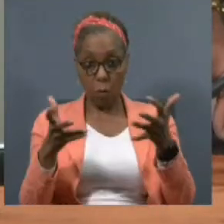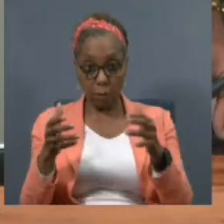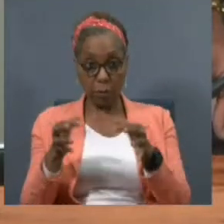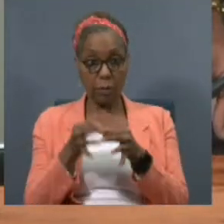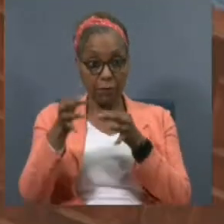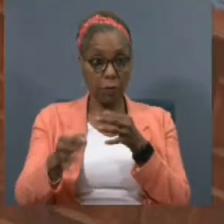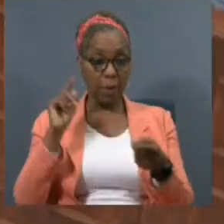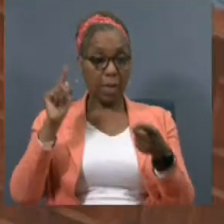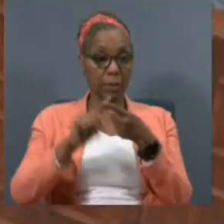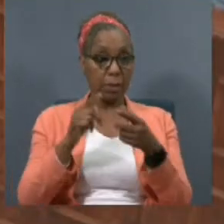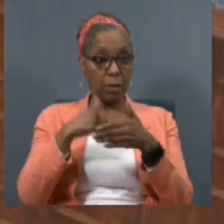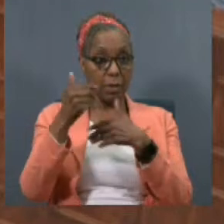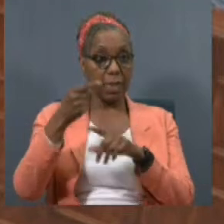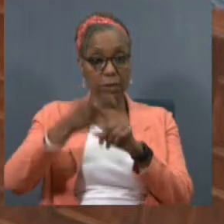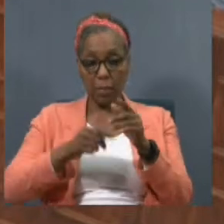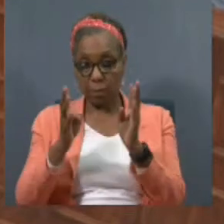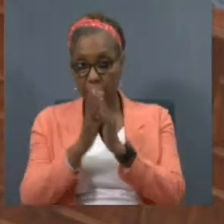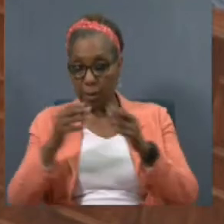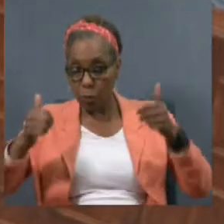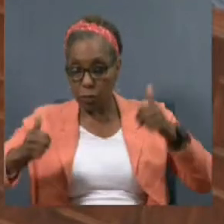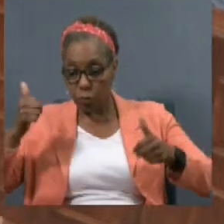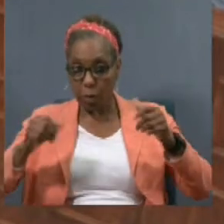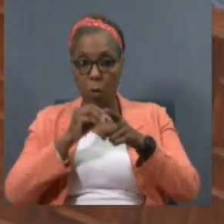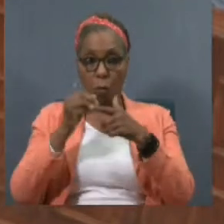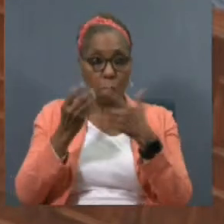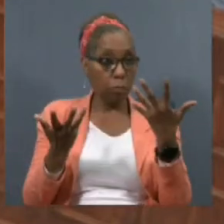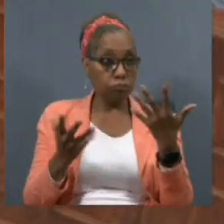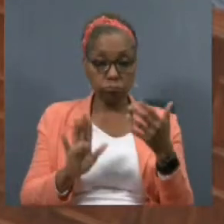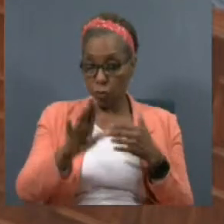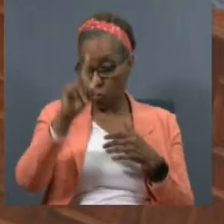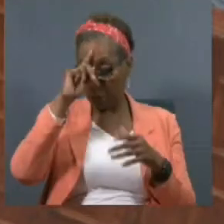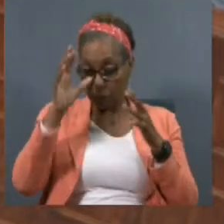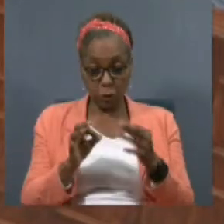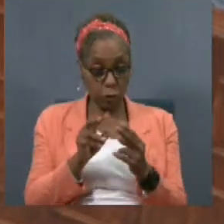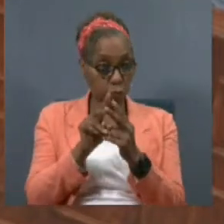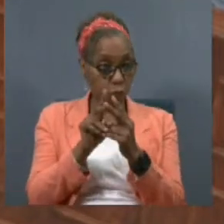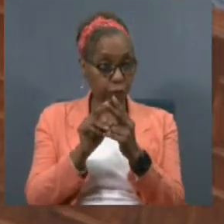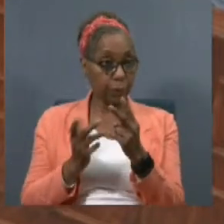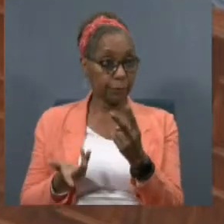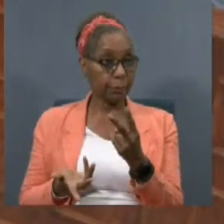until next month meeting, or at your choosing?